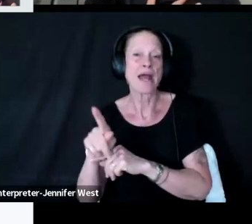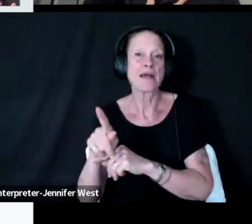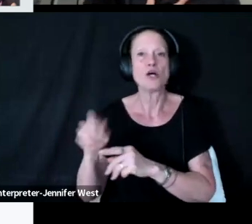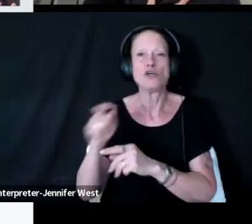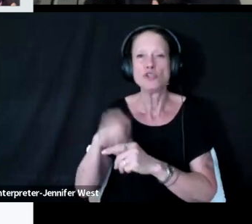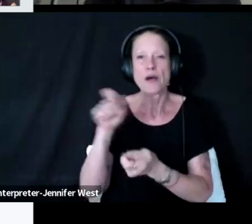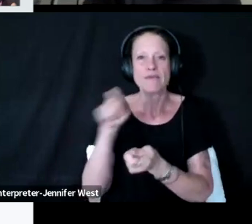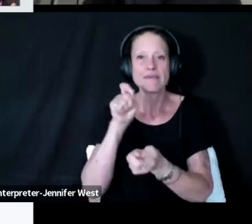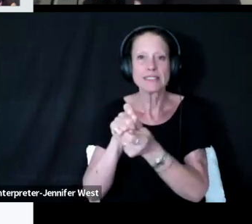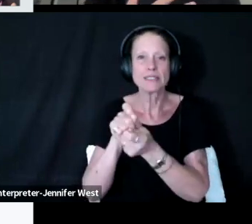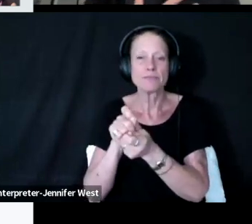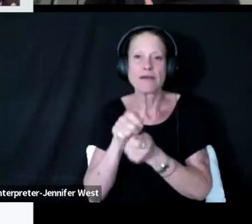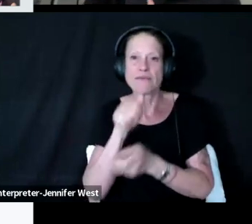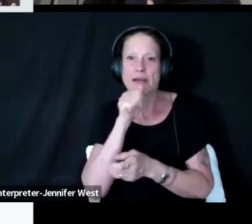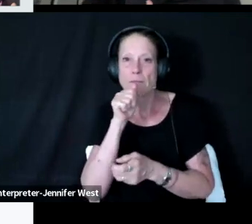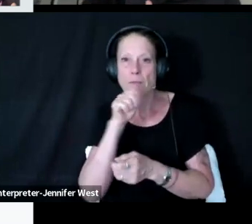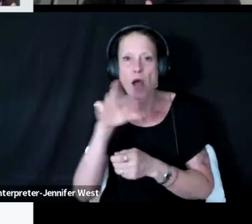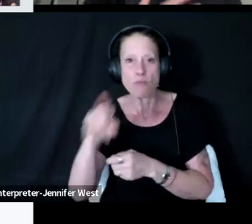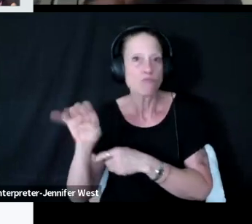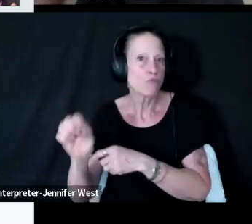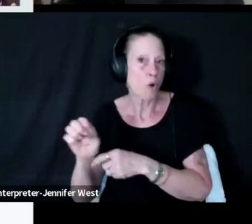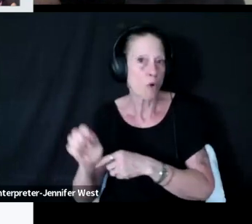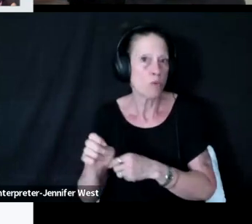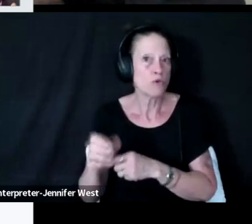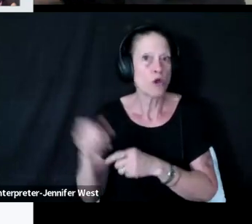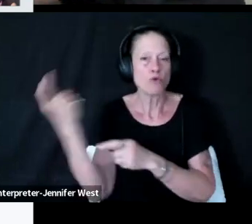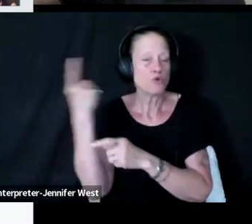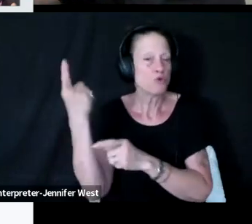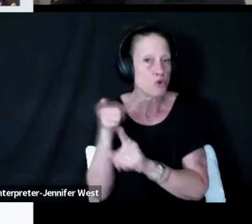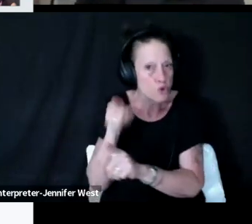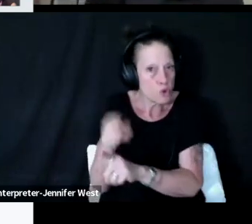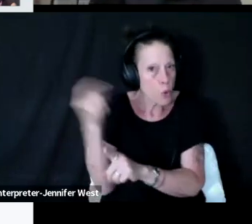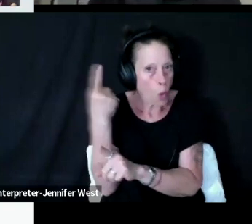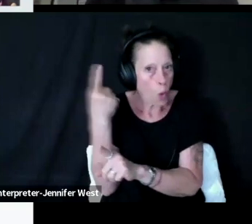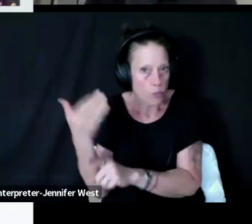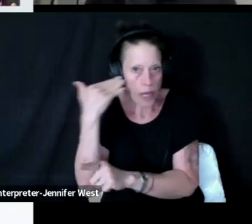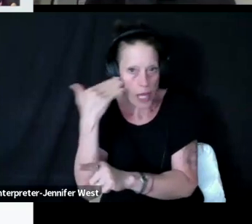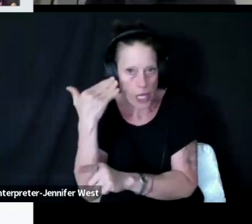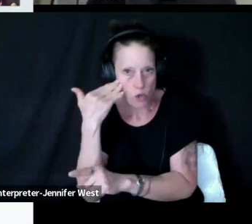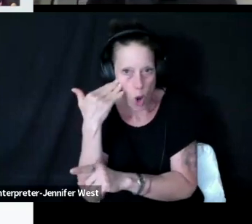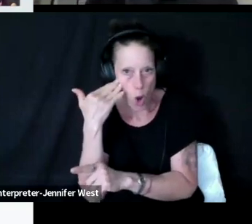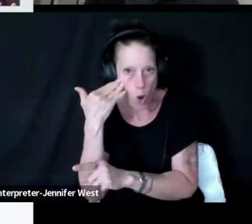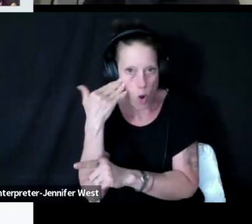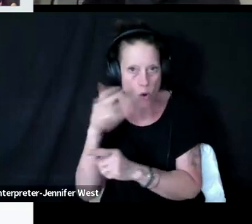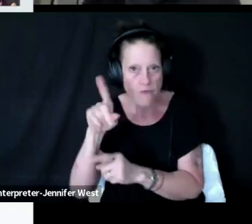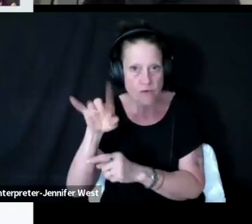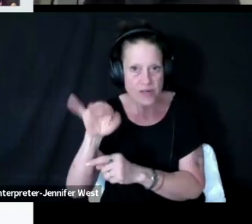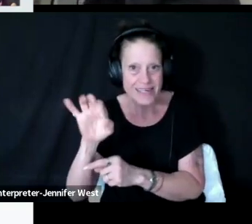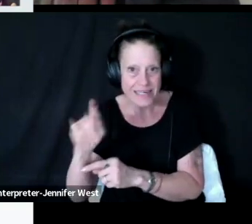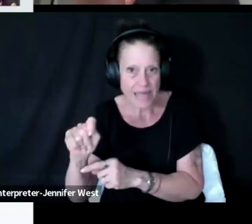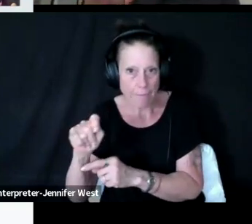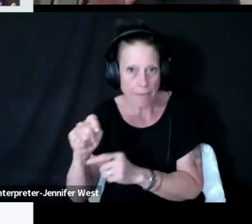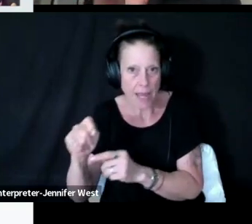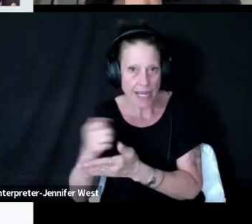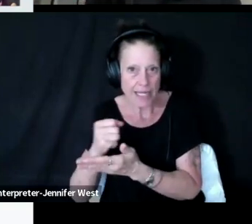yourself, 1, 2, 3, 4, that only you would know, or you might share it with others that you want to be able to open up that